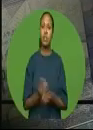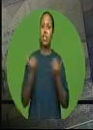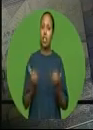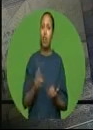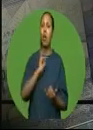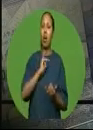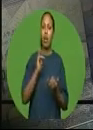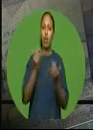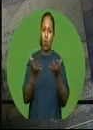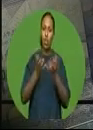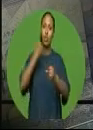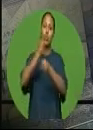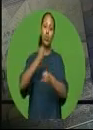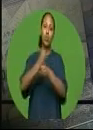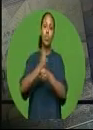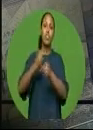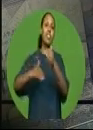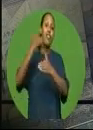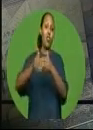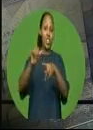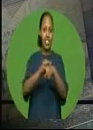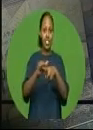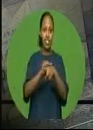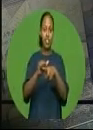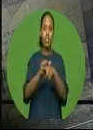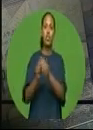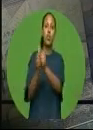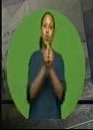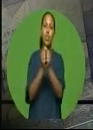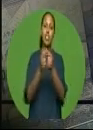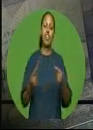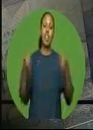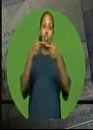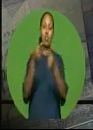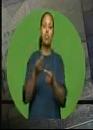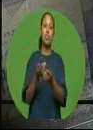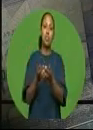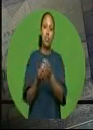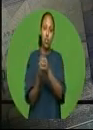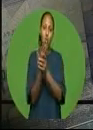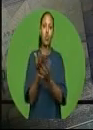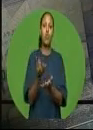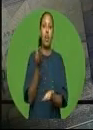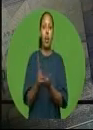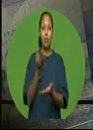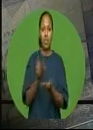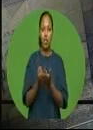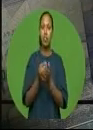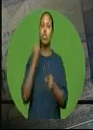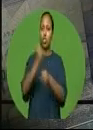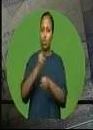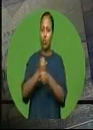Now, I want you to do the following exercise, which is related to source of capital. Do